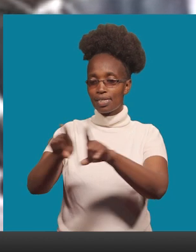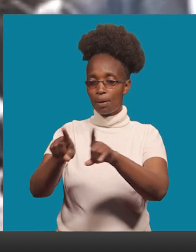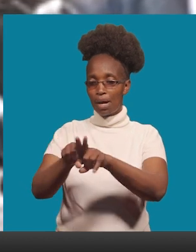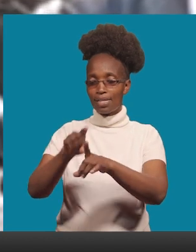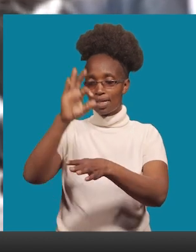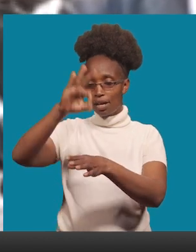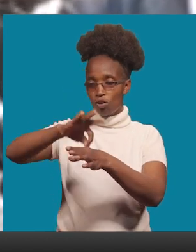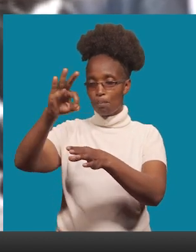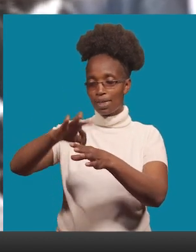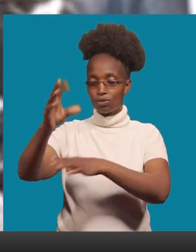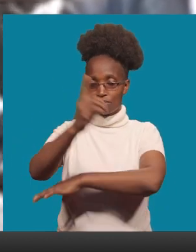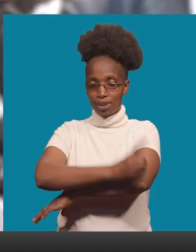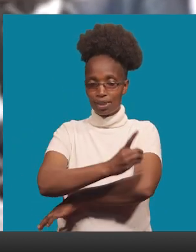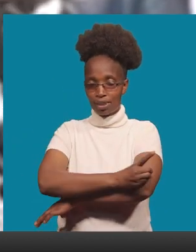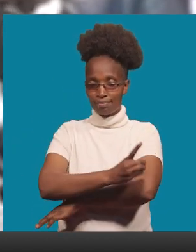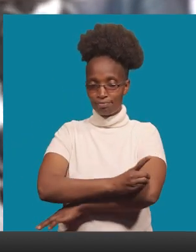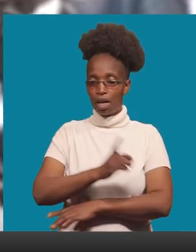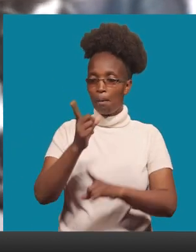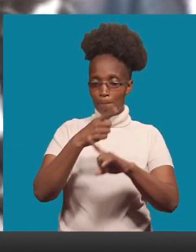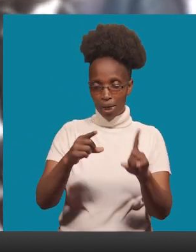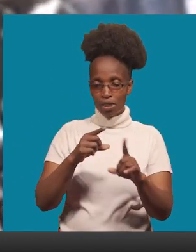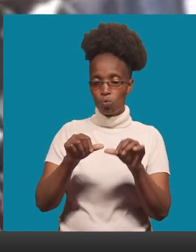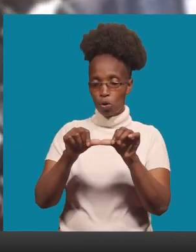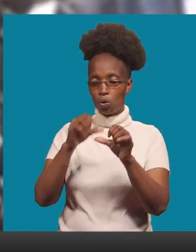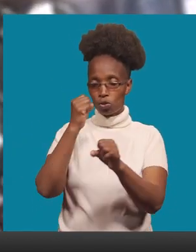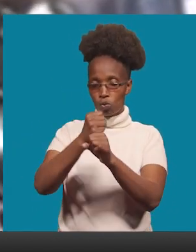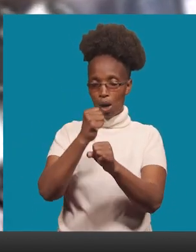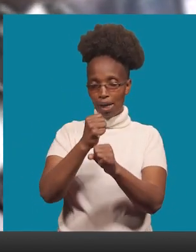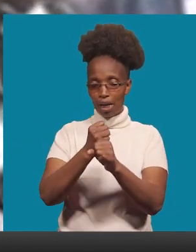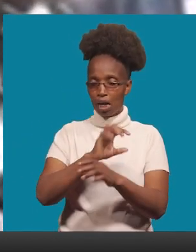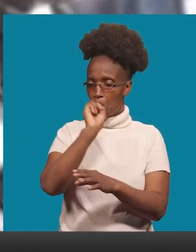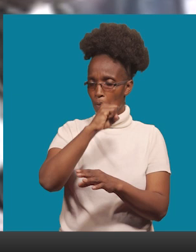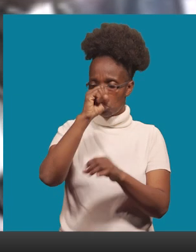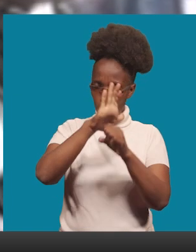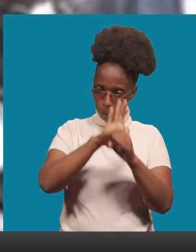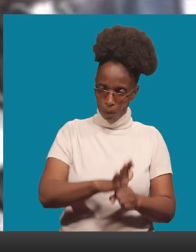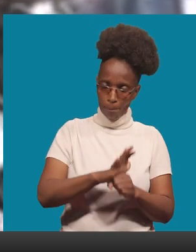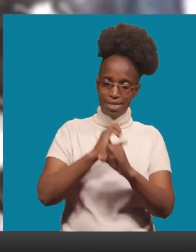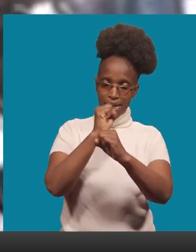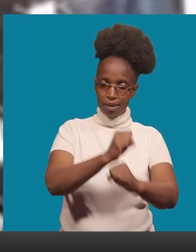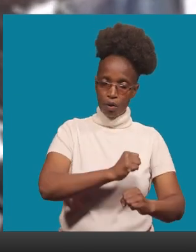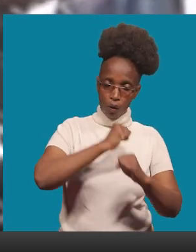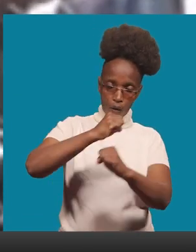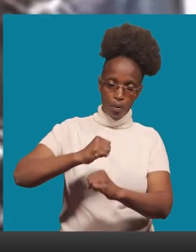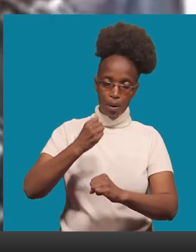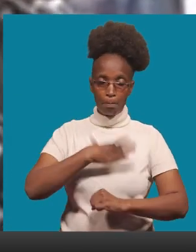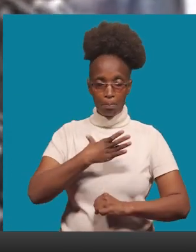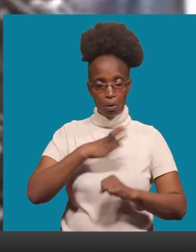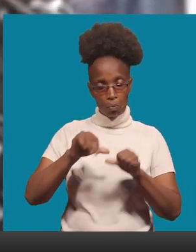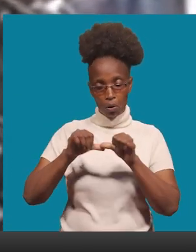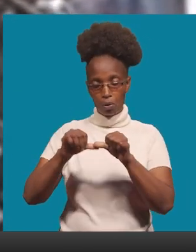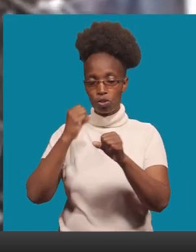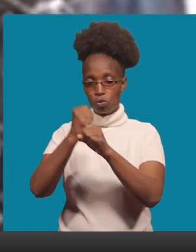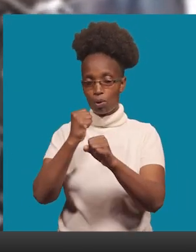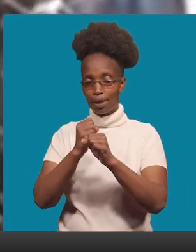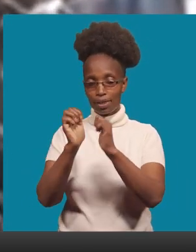nominations and in the past very many elections. So we will work. I will not abandon the Homa Bay people. I will work